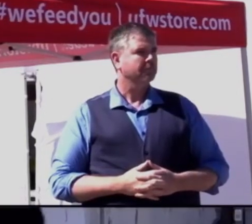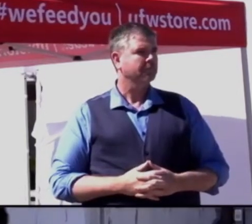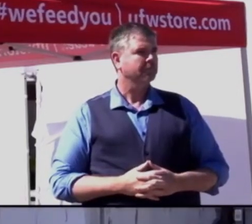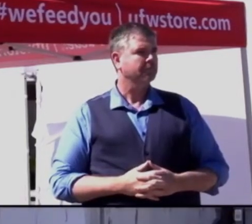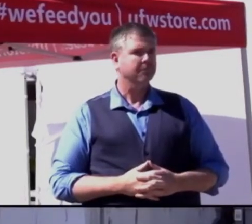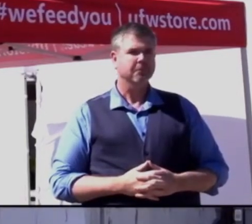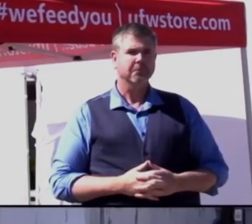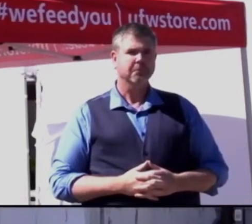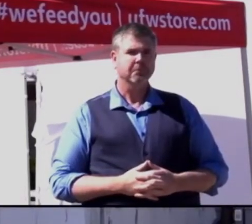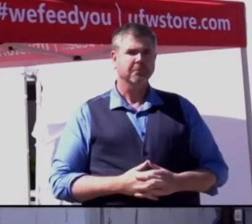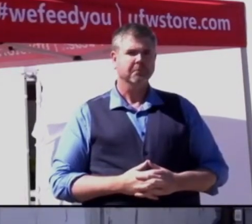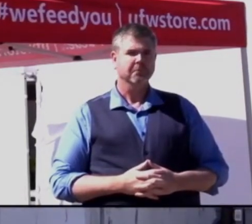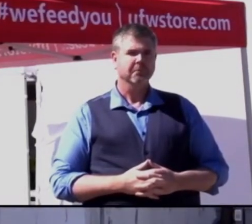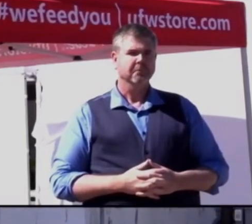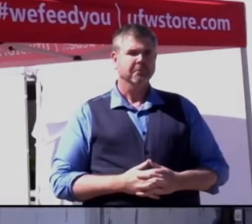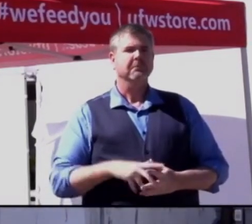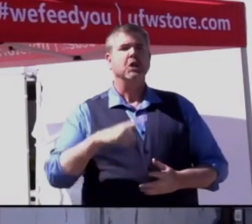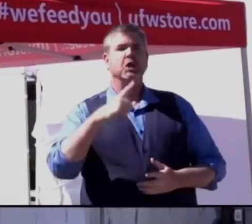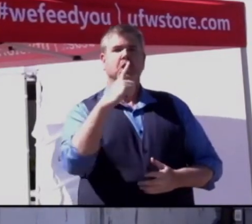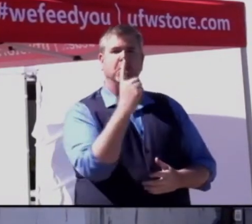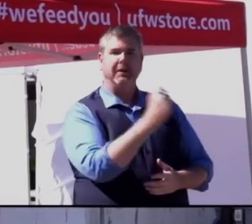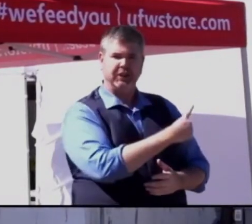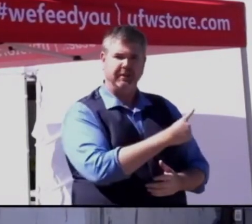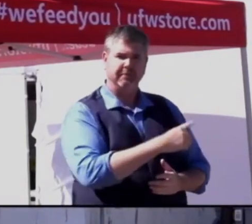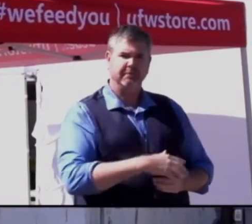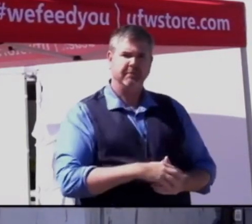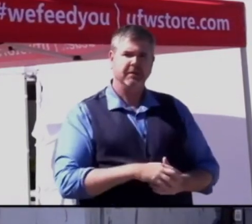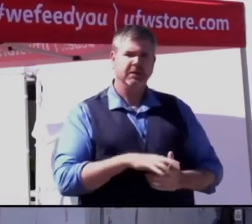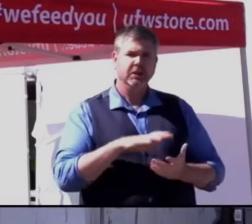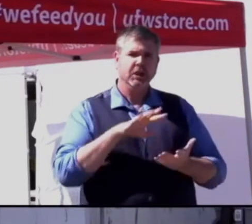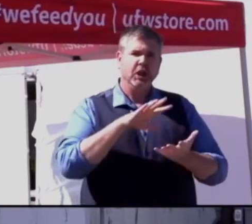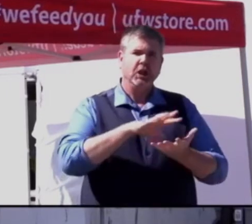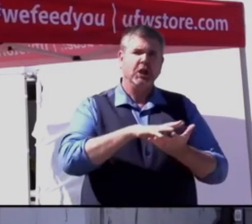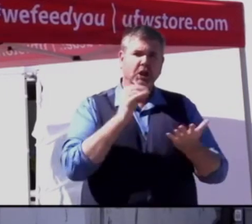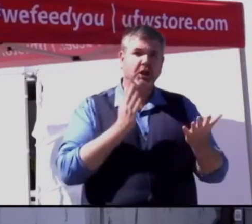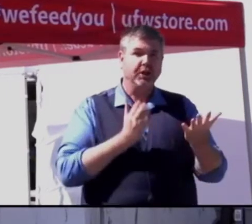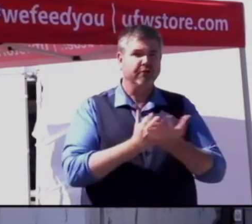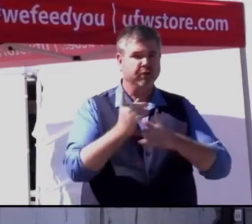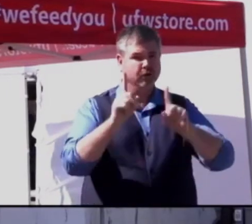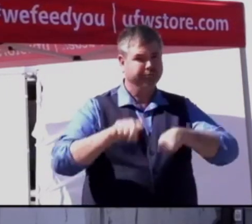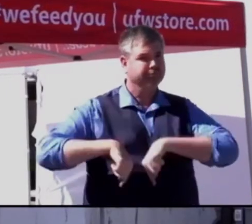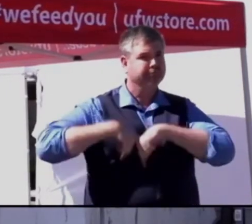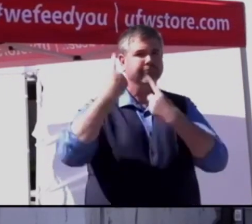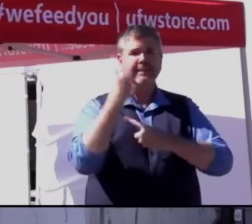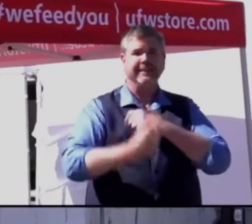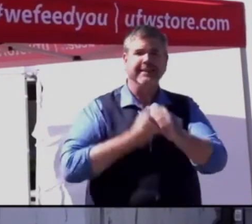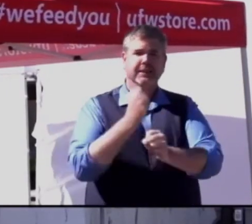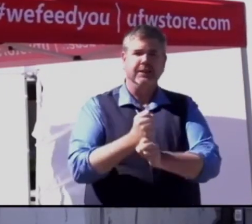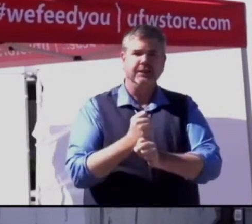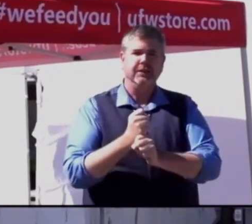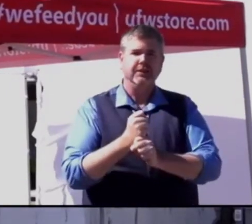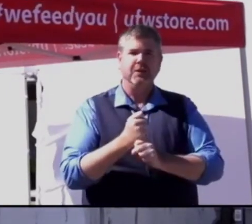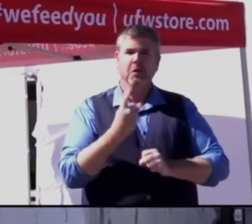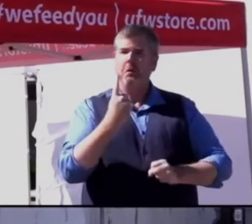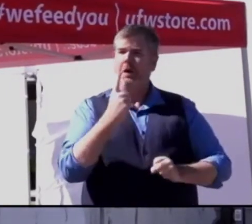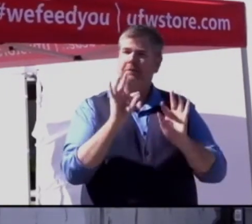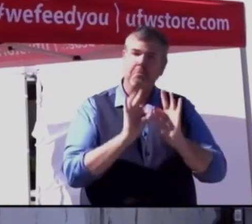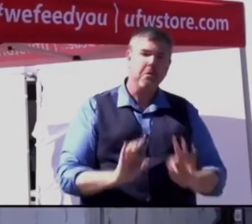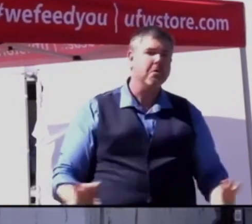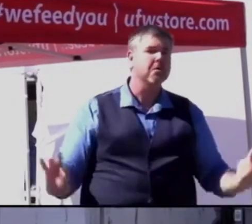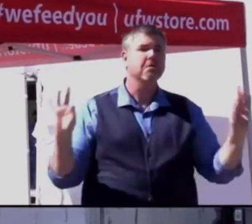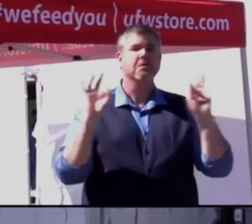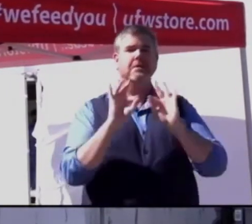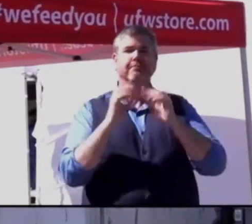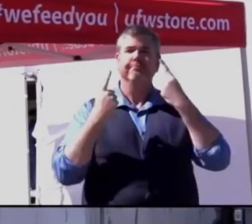seem like as we've learned that this process has evolved, it does feel like one of the keys to effectiveness in getting